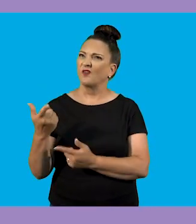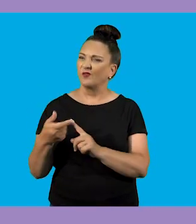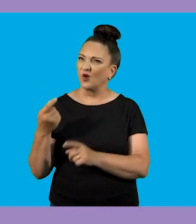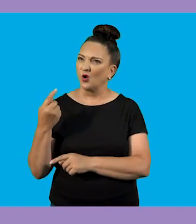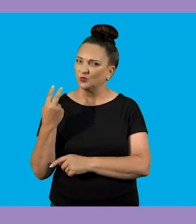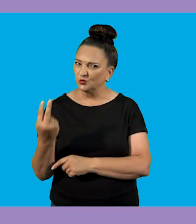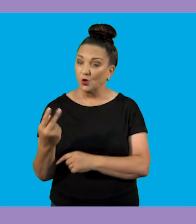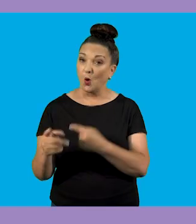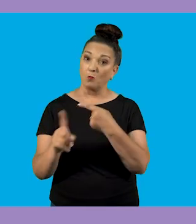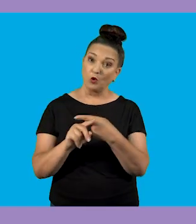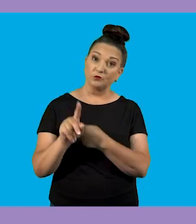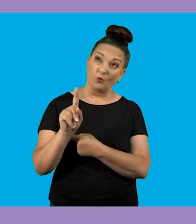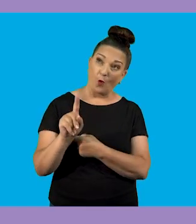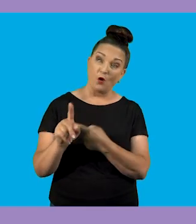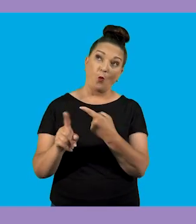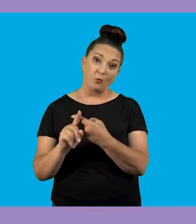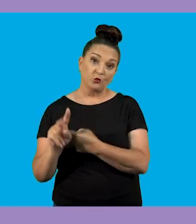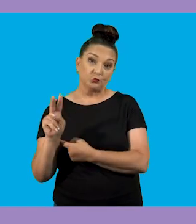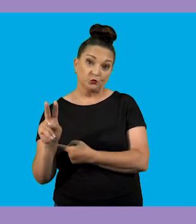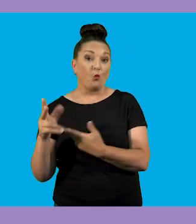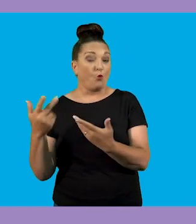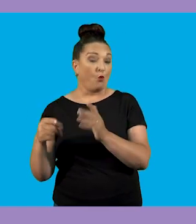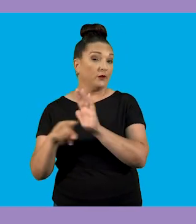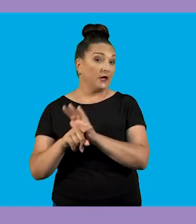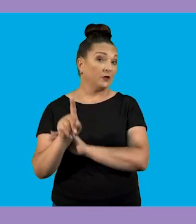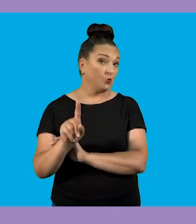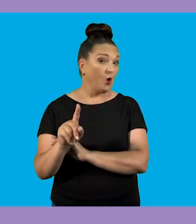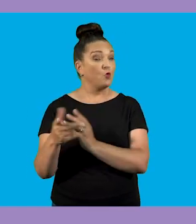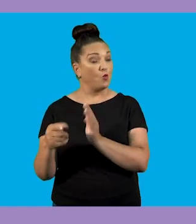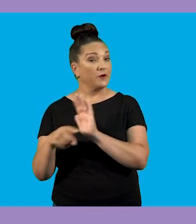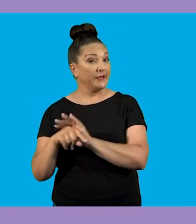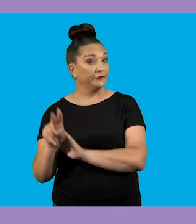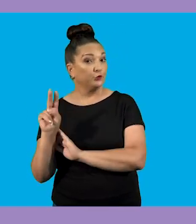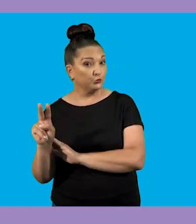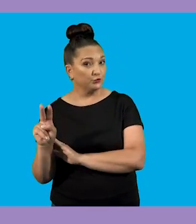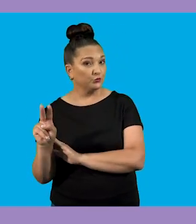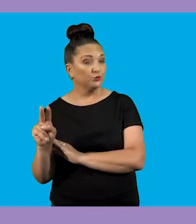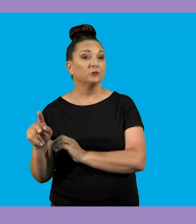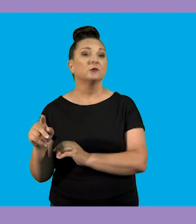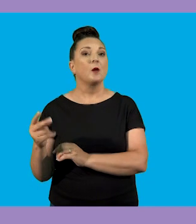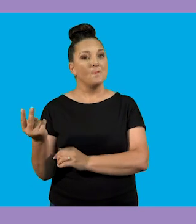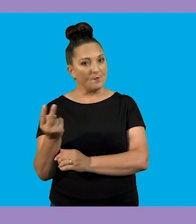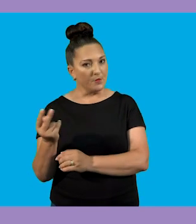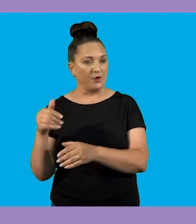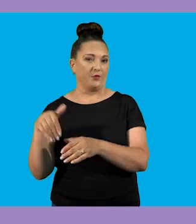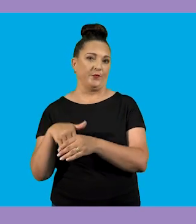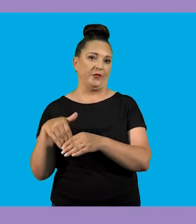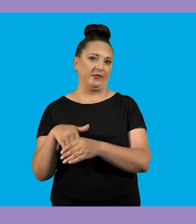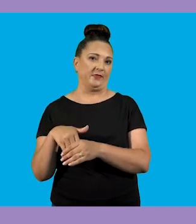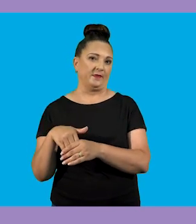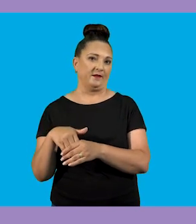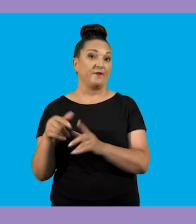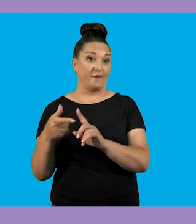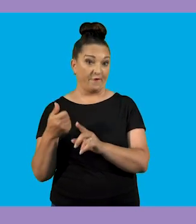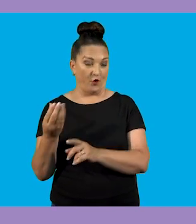and a positive 2, or a negative 1 and a negative 2. Both of these are factors of 2.